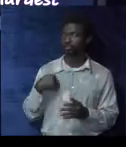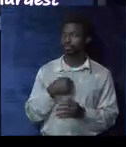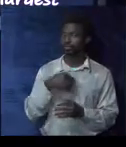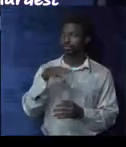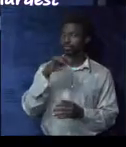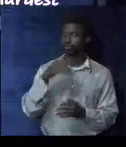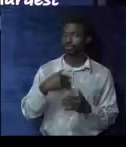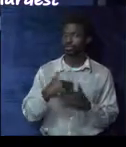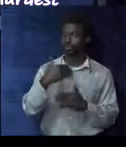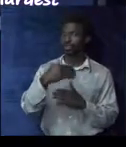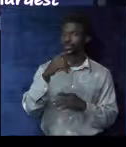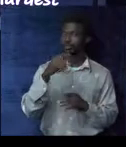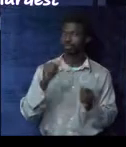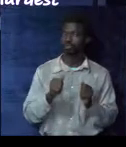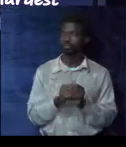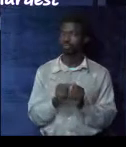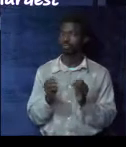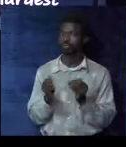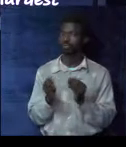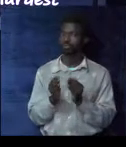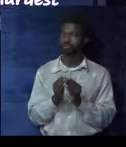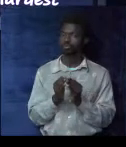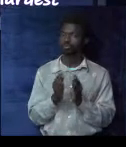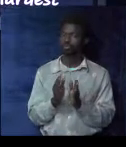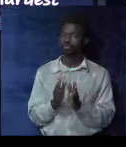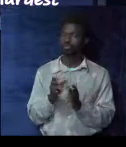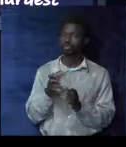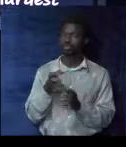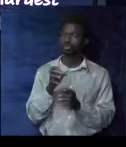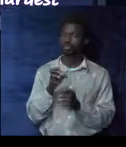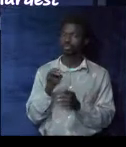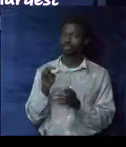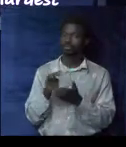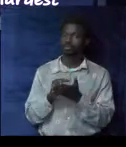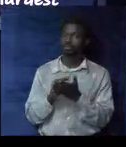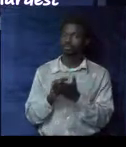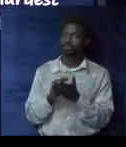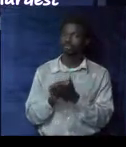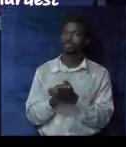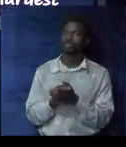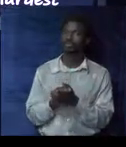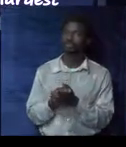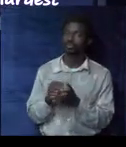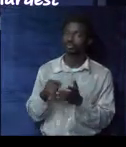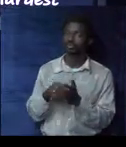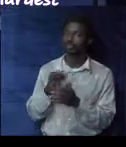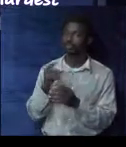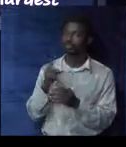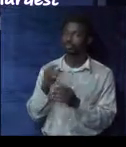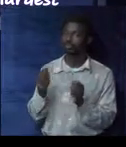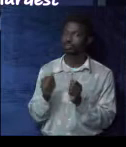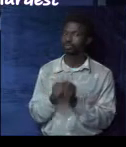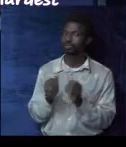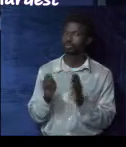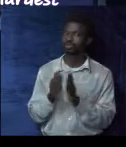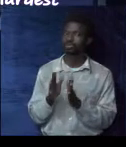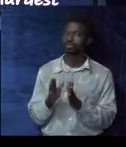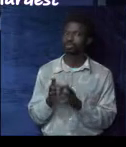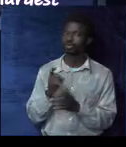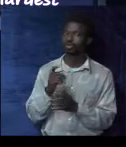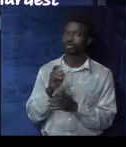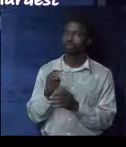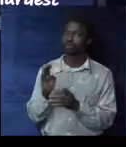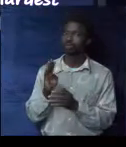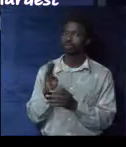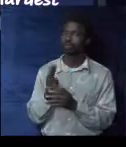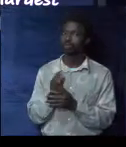the next one with the smallest 100 billion between the remaining 3, this, and this. And this is the one with the smallest 100 billion